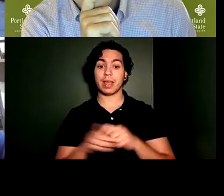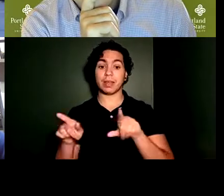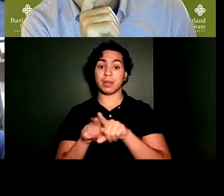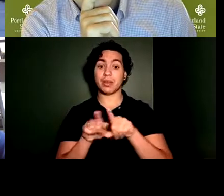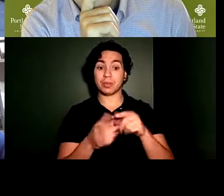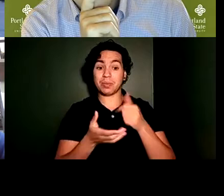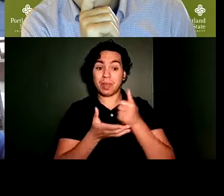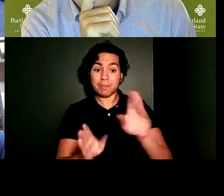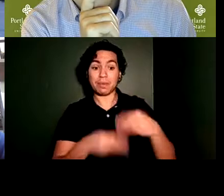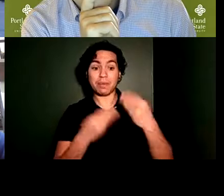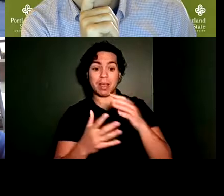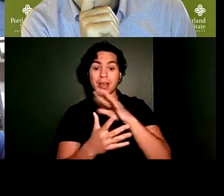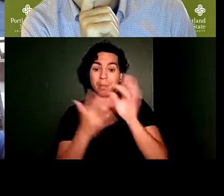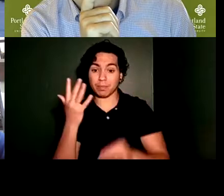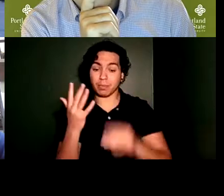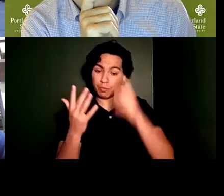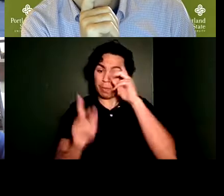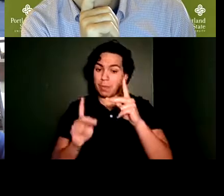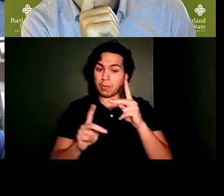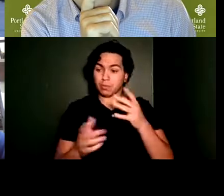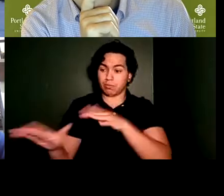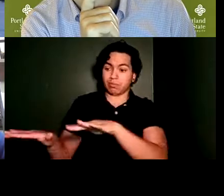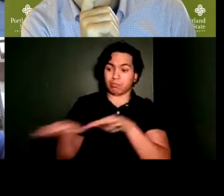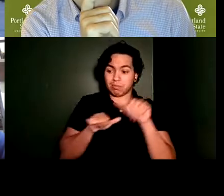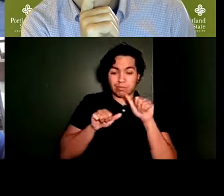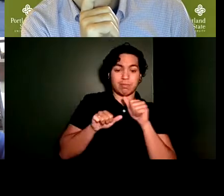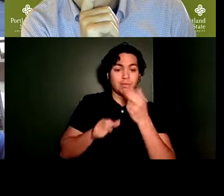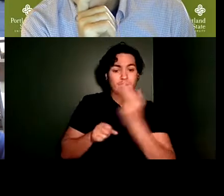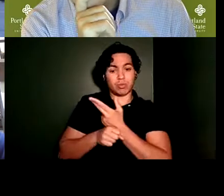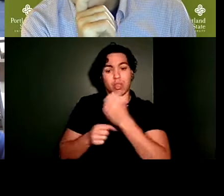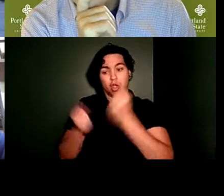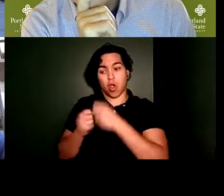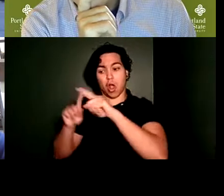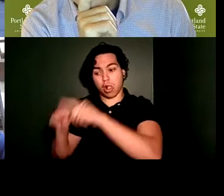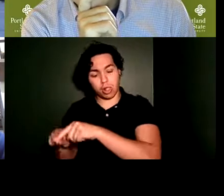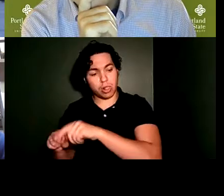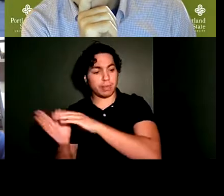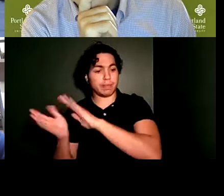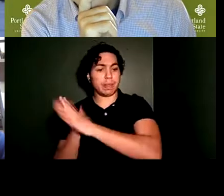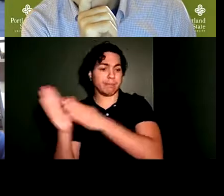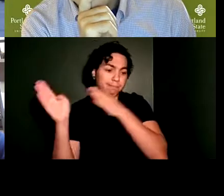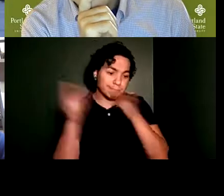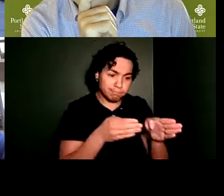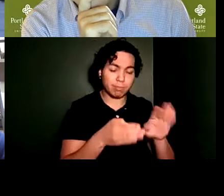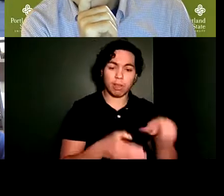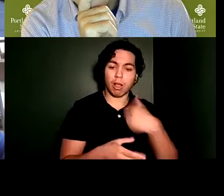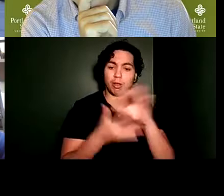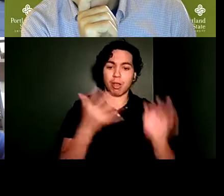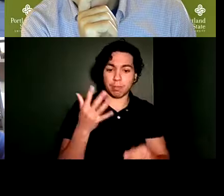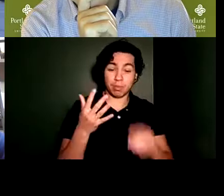cars. Because, you know, at the end of the day, it's cars that are most likely to cause serious injury to folks, and also